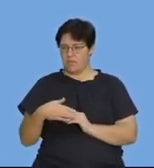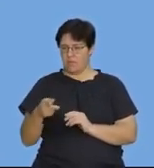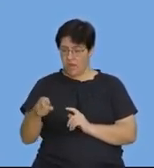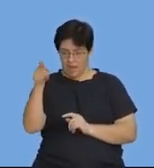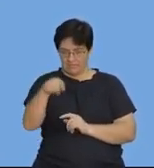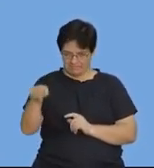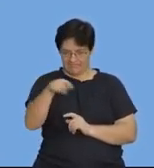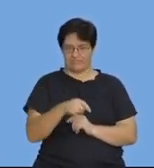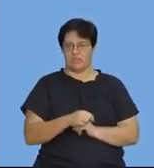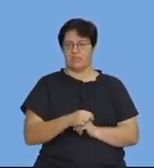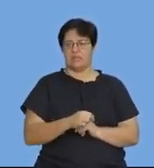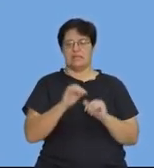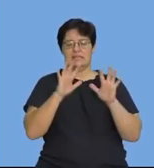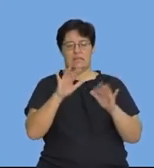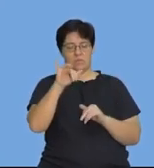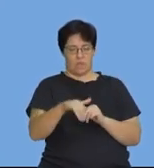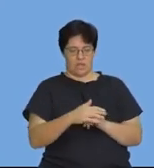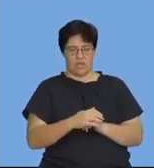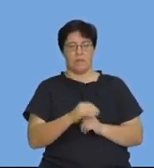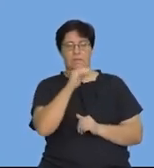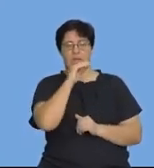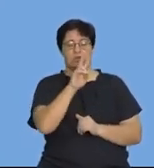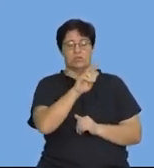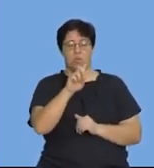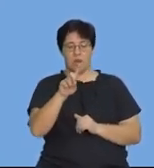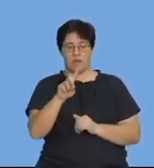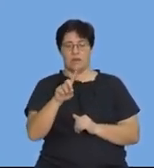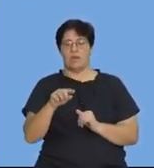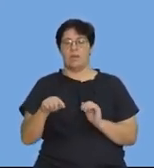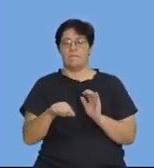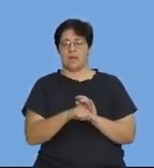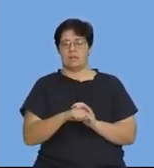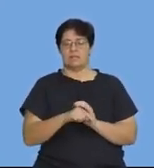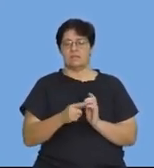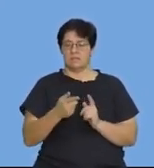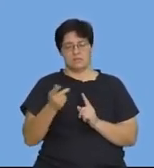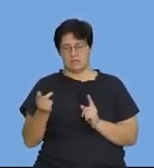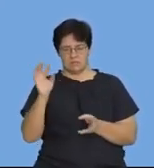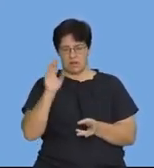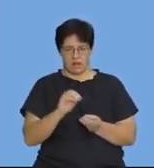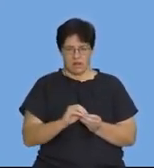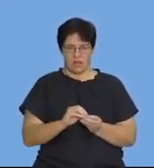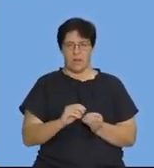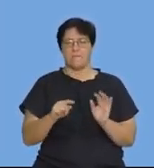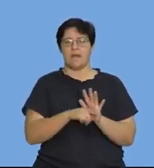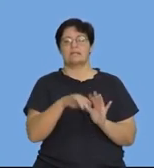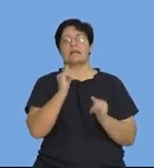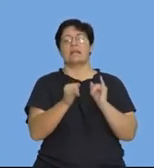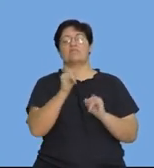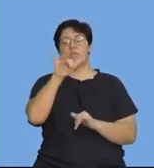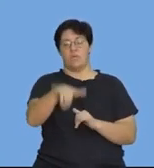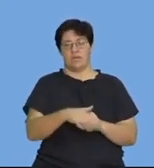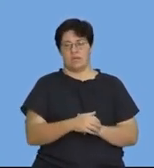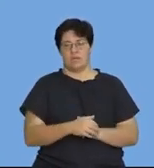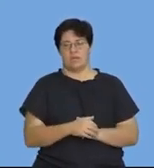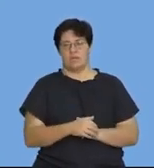Yes, the 10y there. So 21y minus 21y plus 10 will be minus 11y.